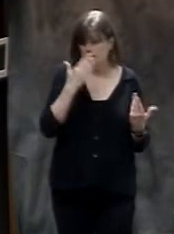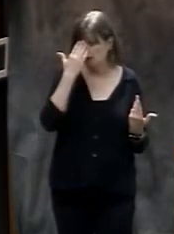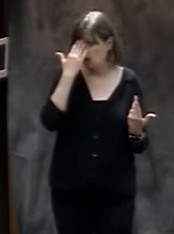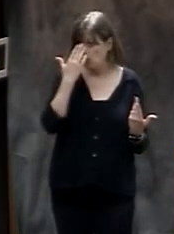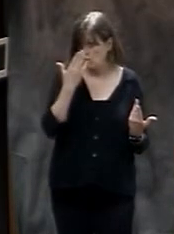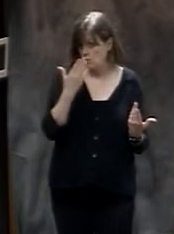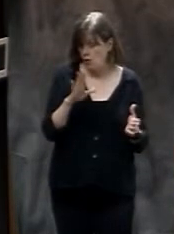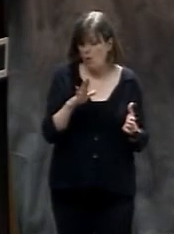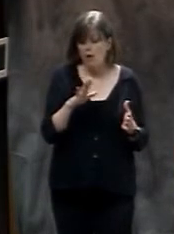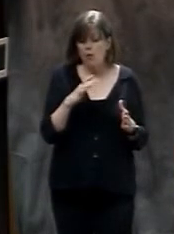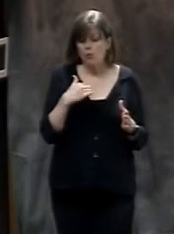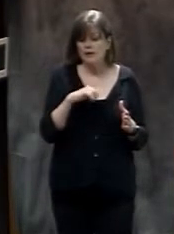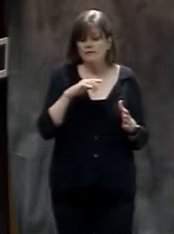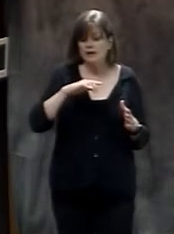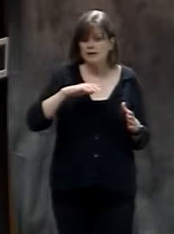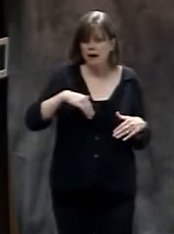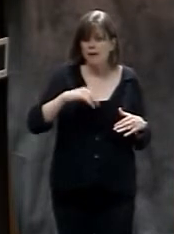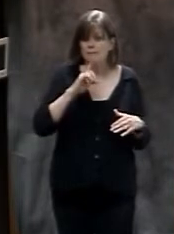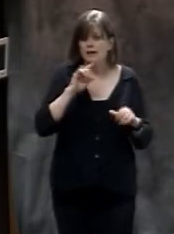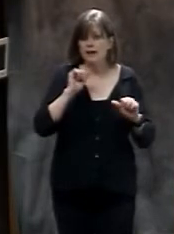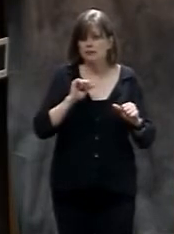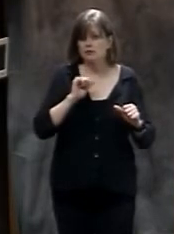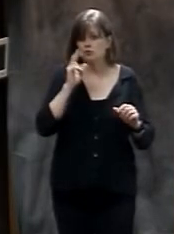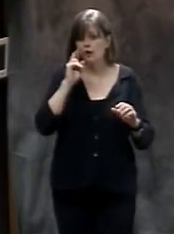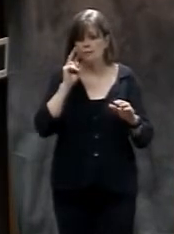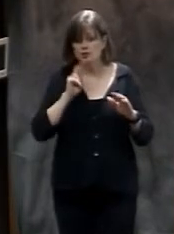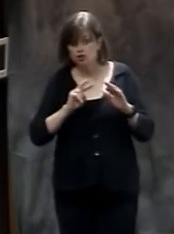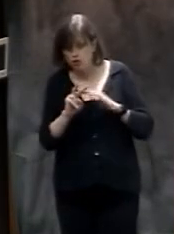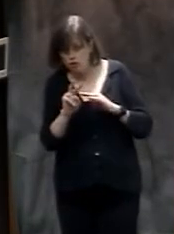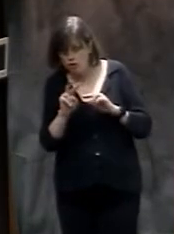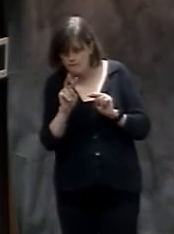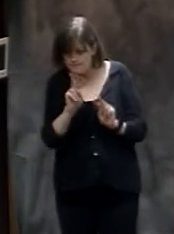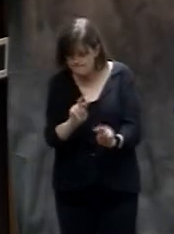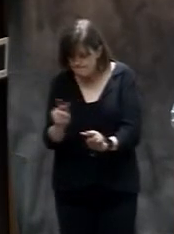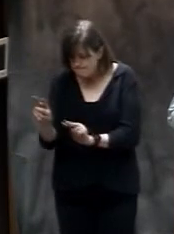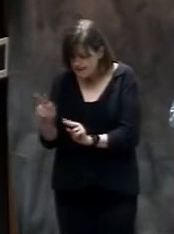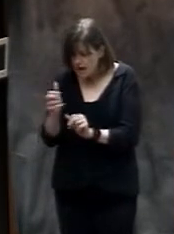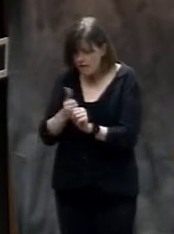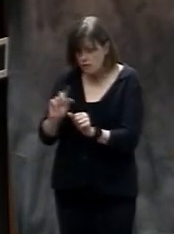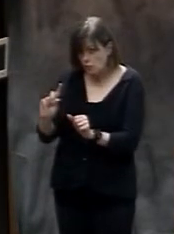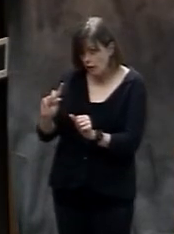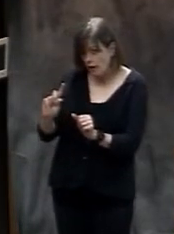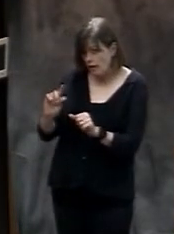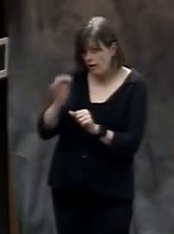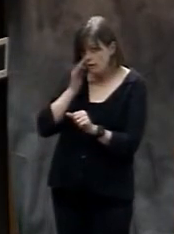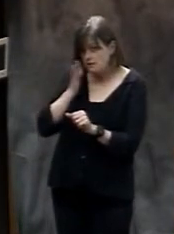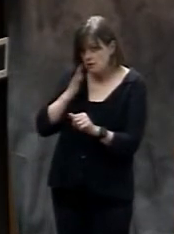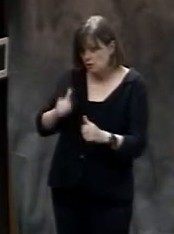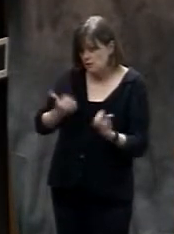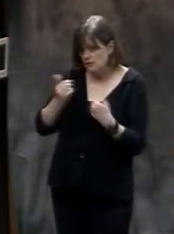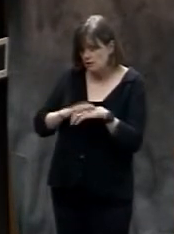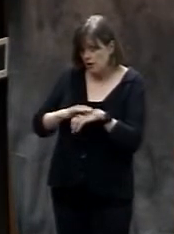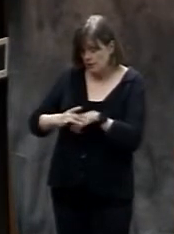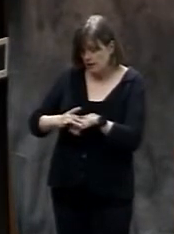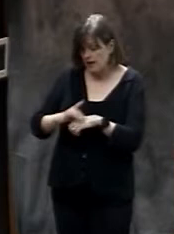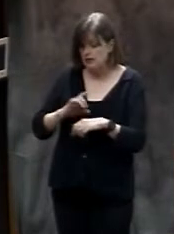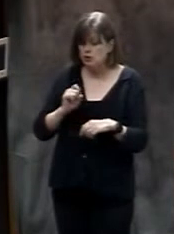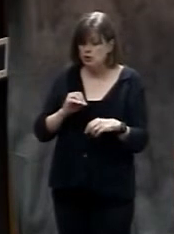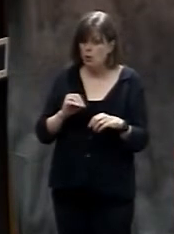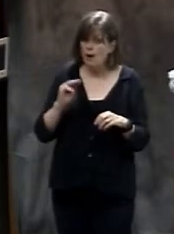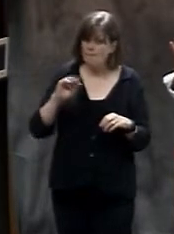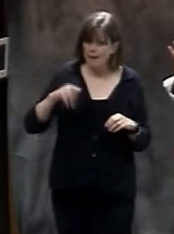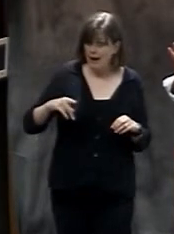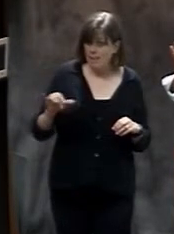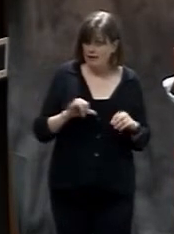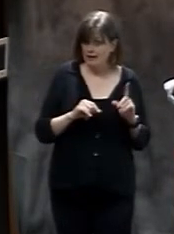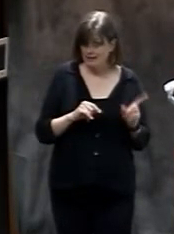we haven't been able to observe everywhere where this mosquito probably lives on the planet. And so maps like this can help us. We do have